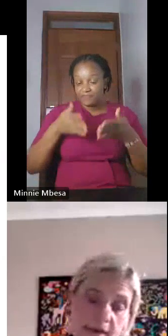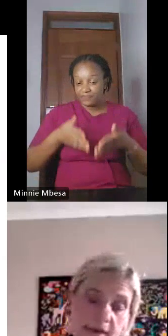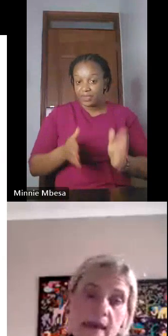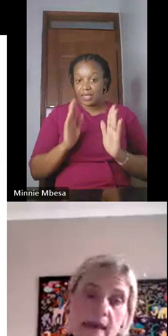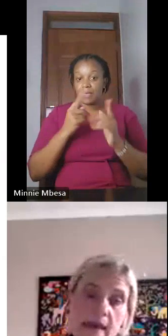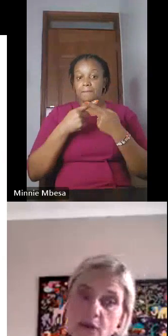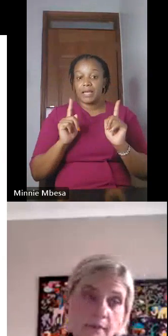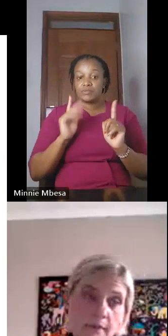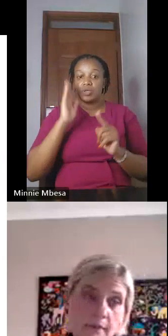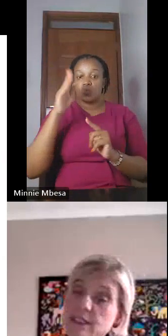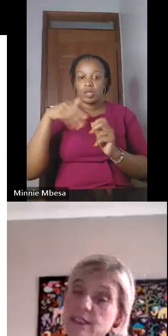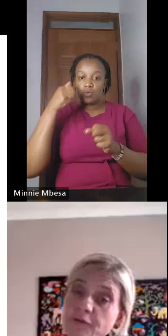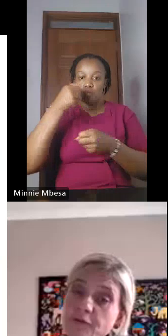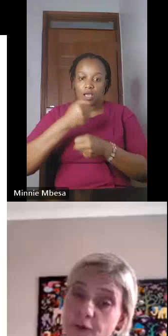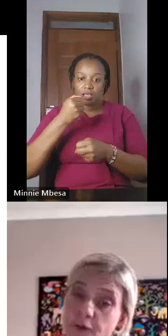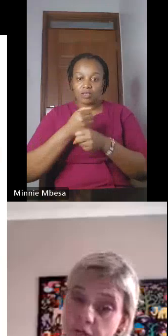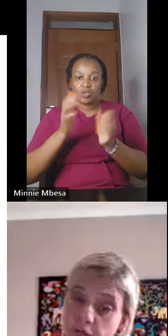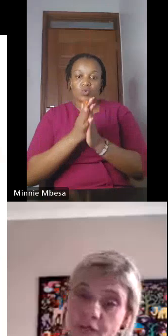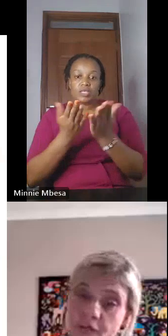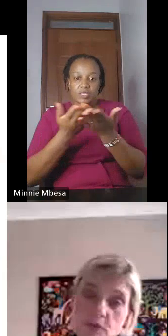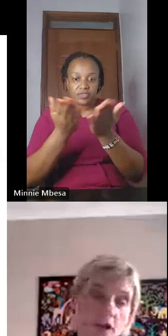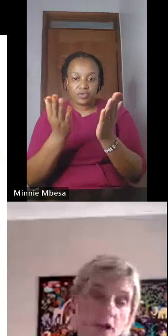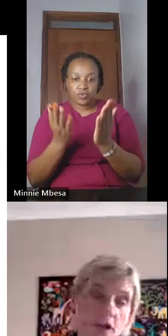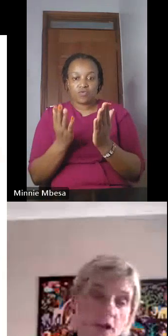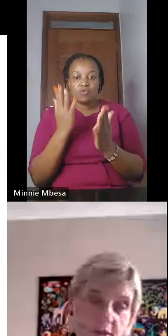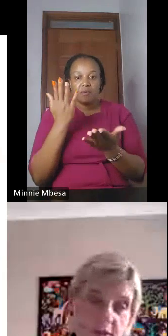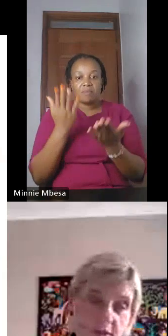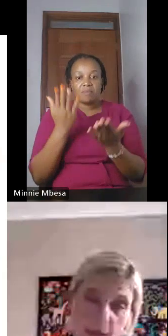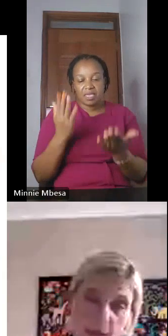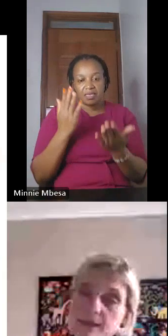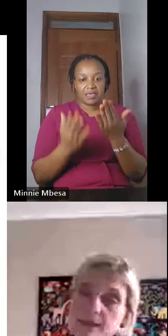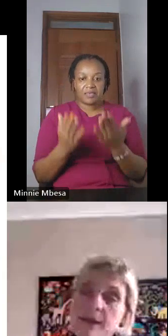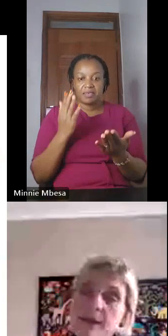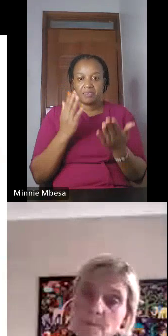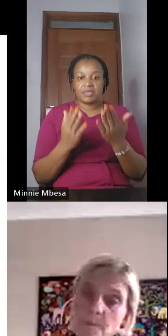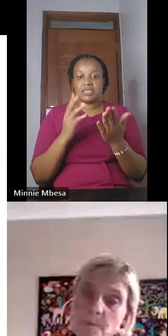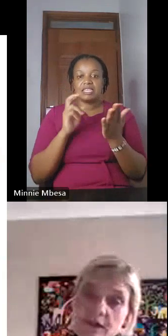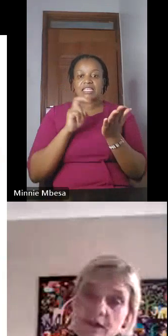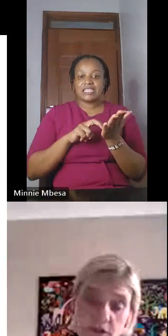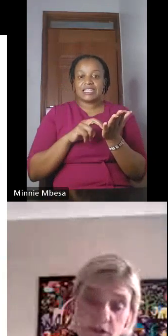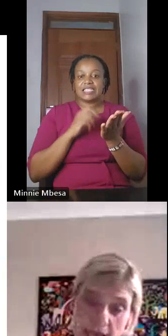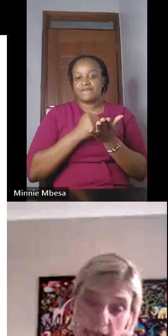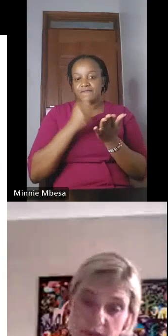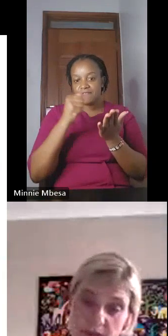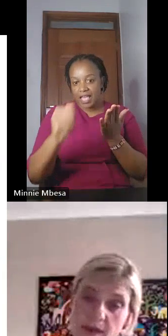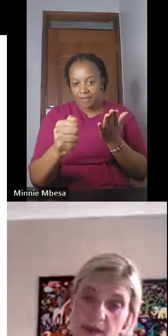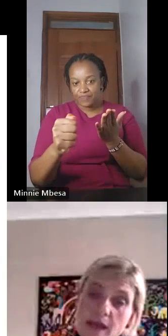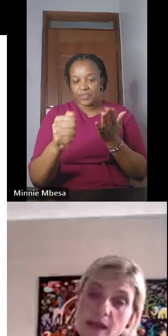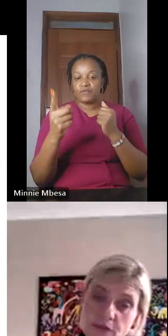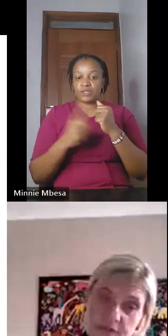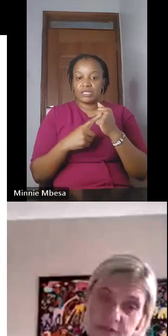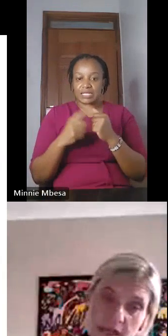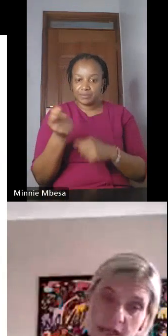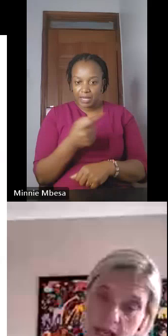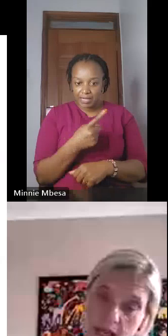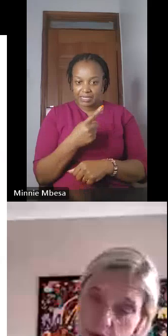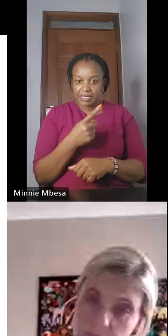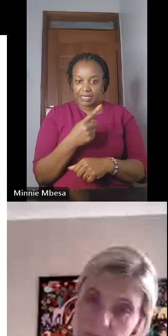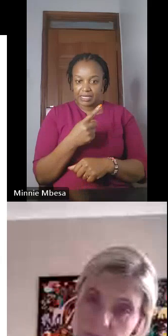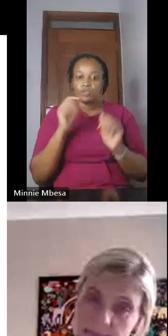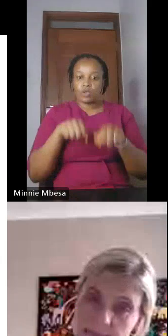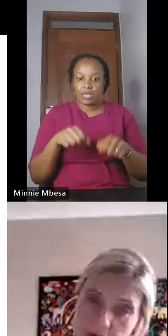to see, maybe we defer the start of your scholarship for 6 months, so that you can have the baby and nurse the